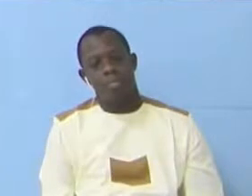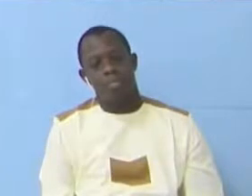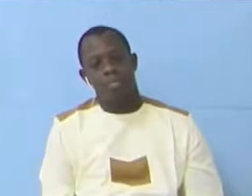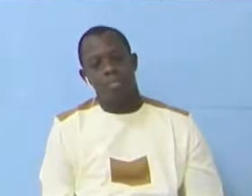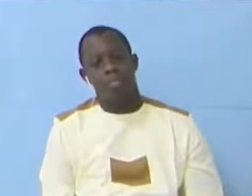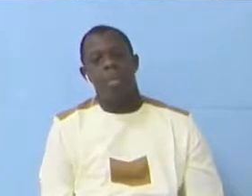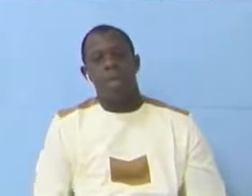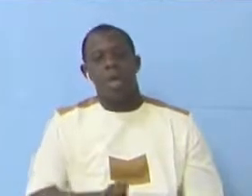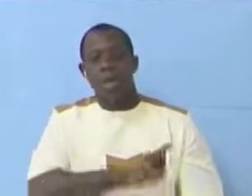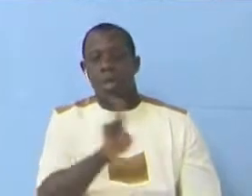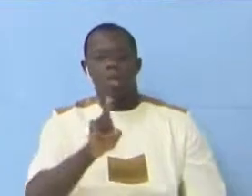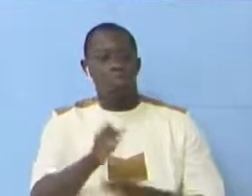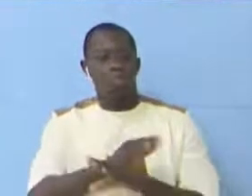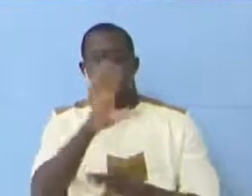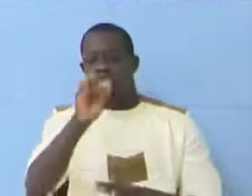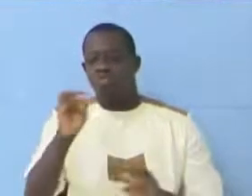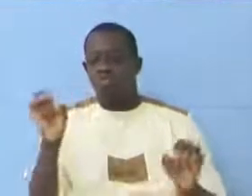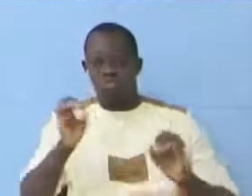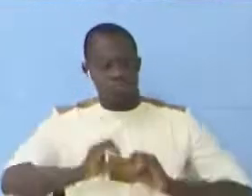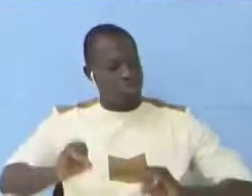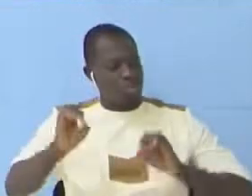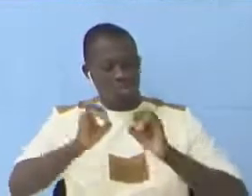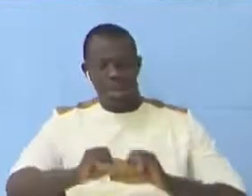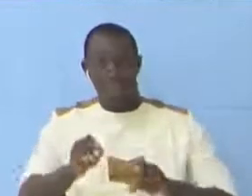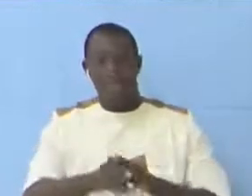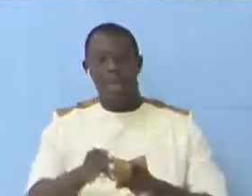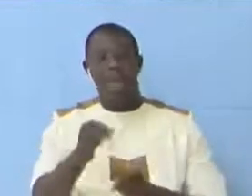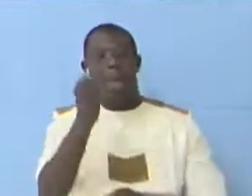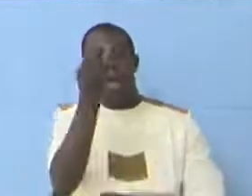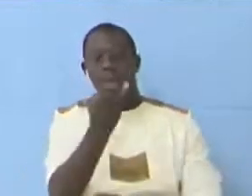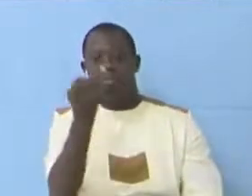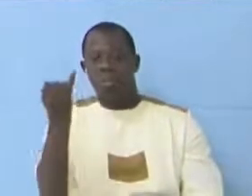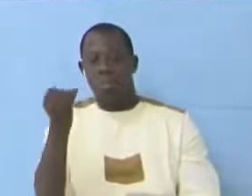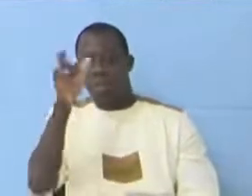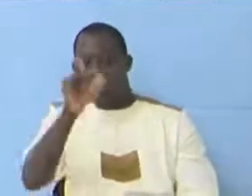They were innocent individuals who